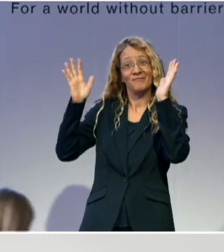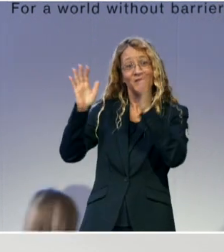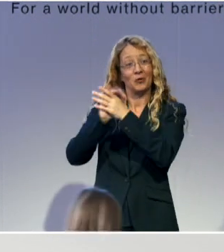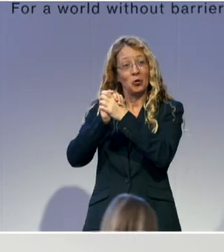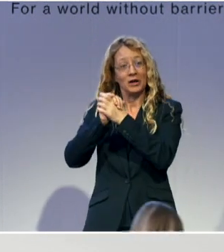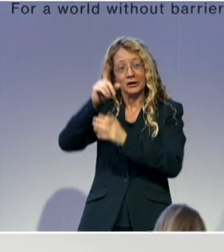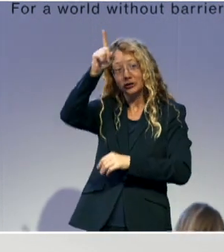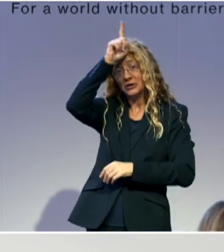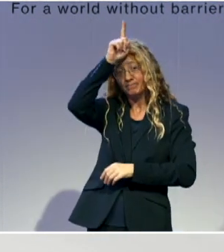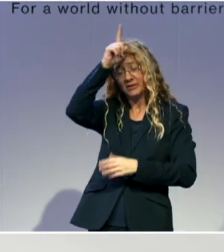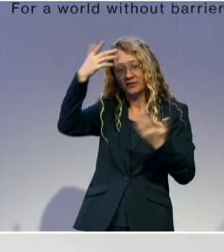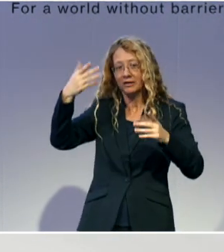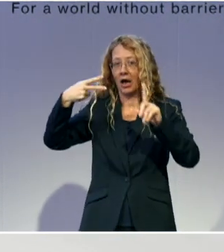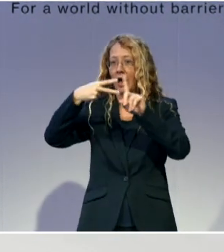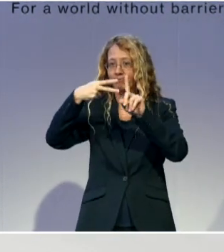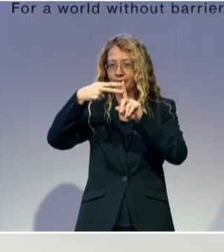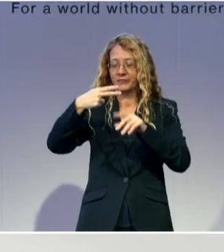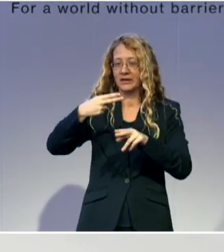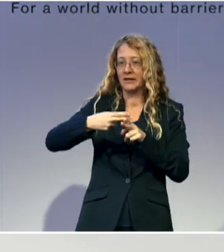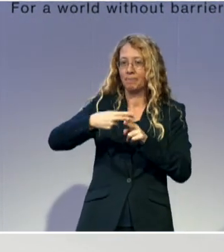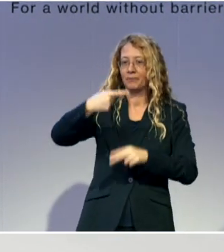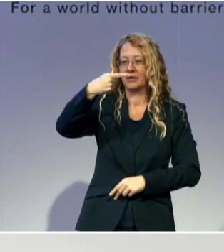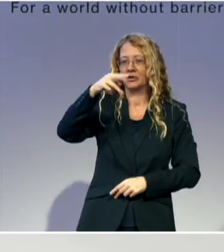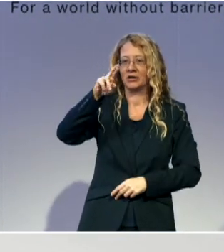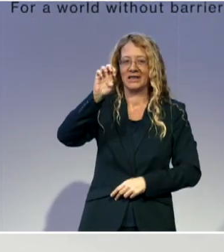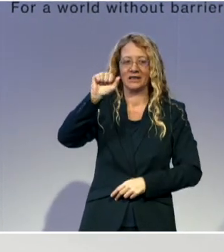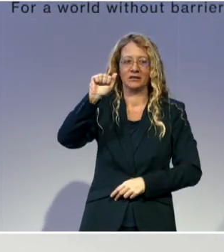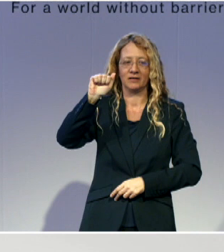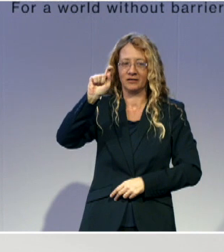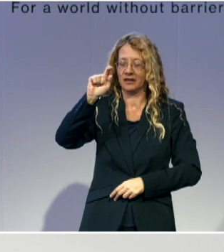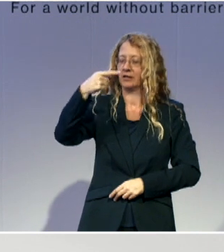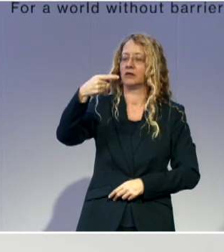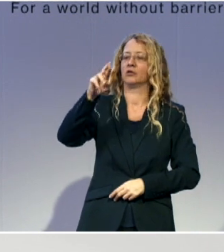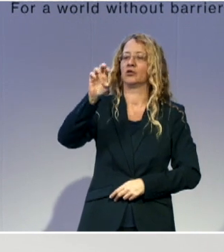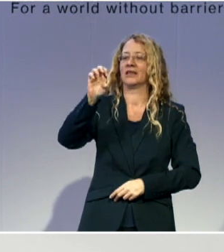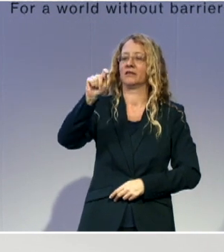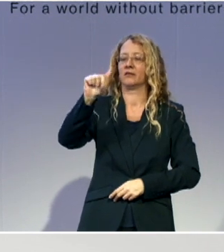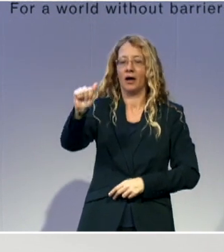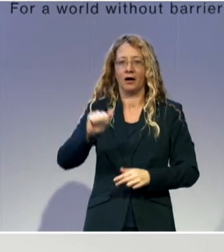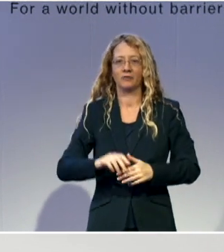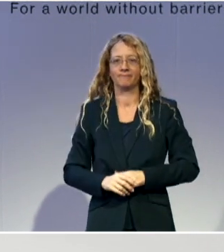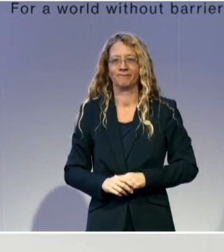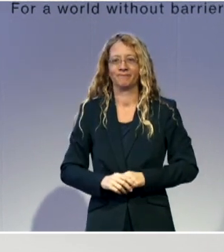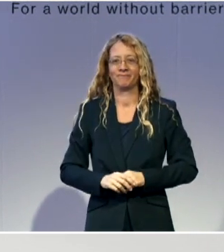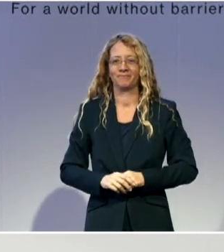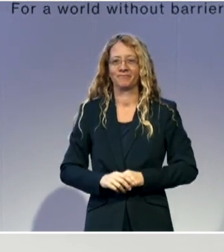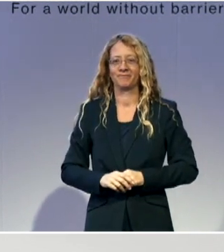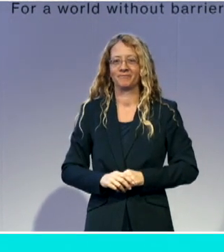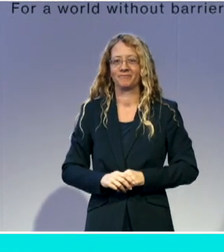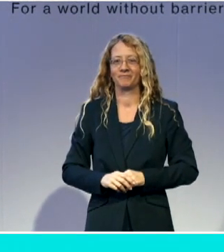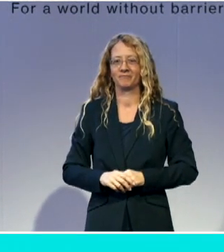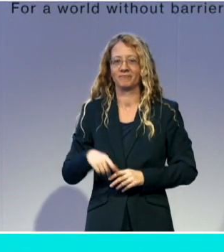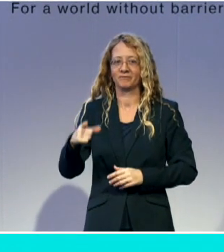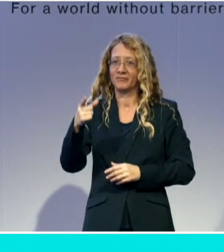Congratulations to Greta and Starks from Germany, Zero Project awardee and Impact Transfer participant. The free Greta